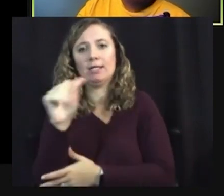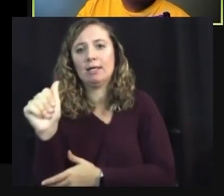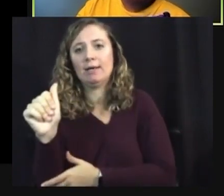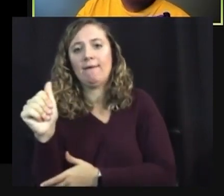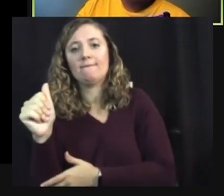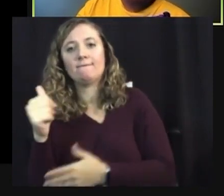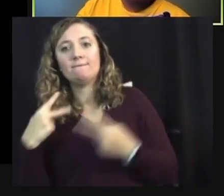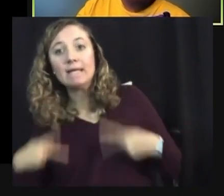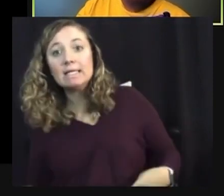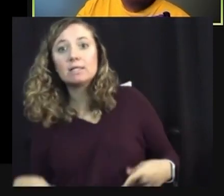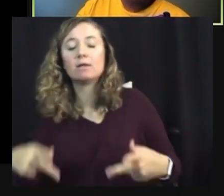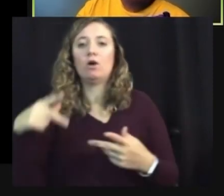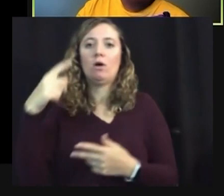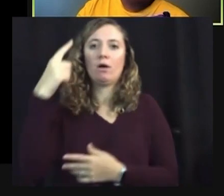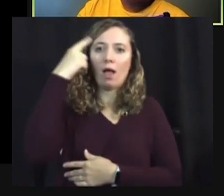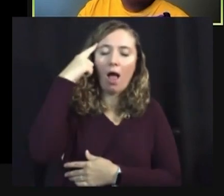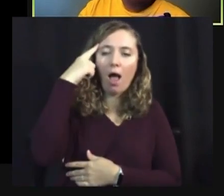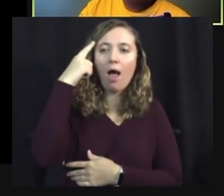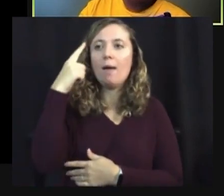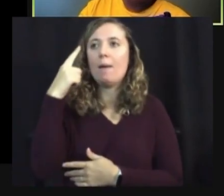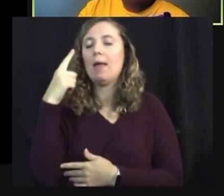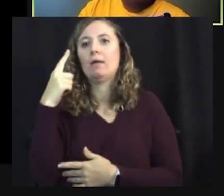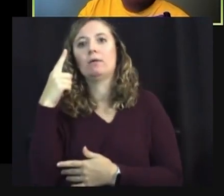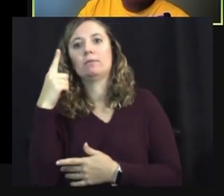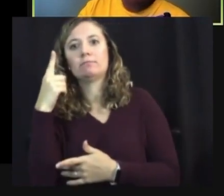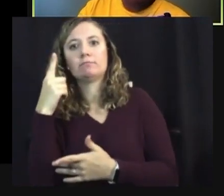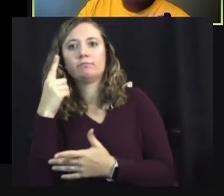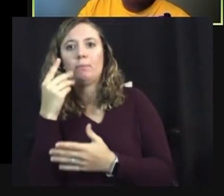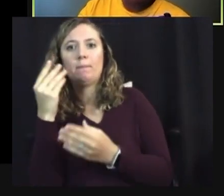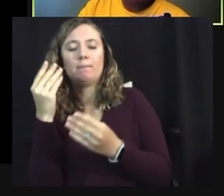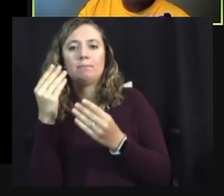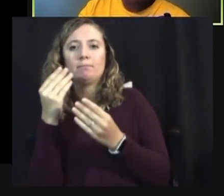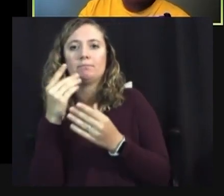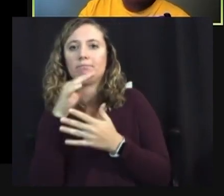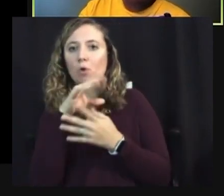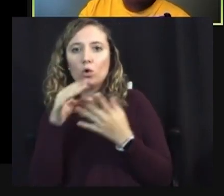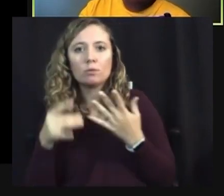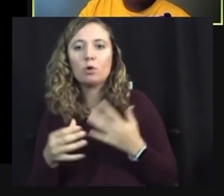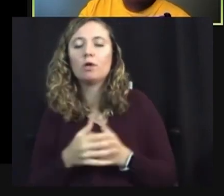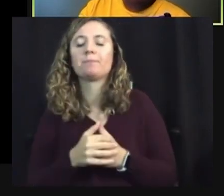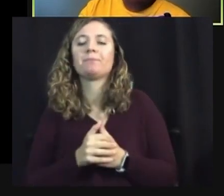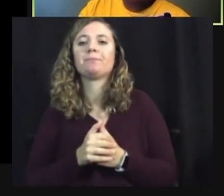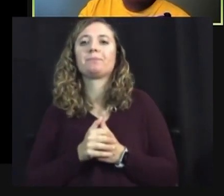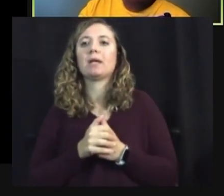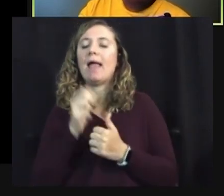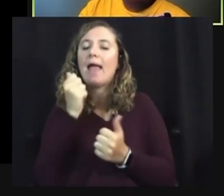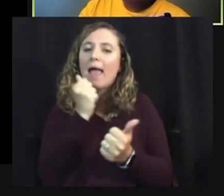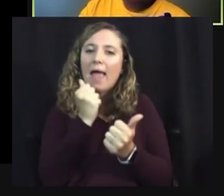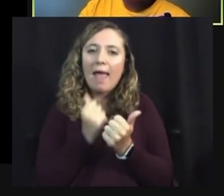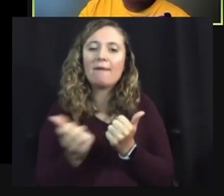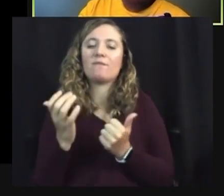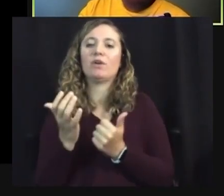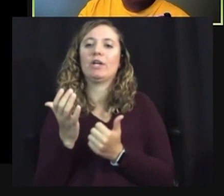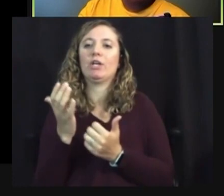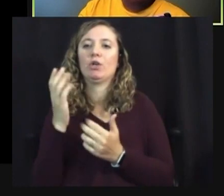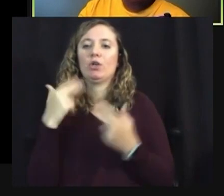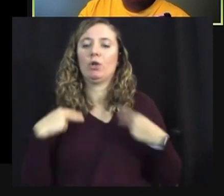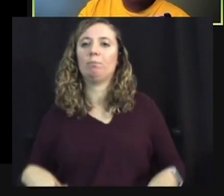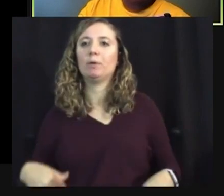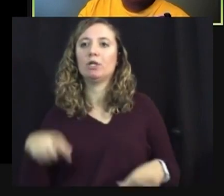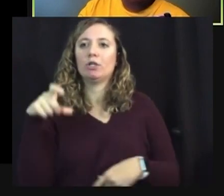or combination of disabilities. Every single human has a right to be taught literacy and